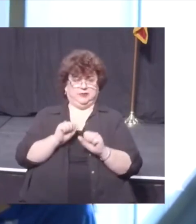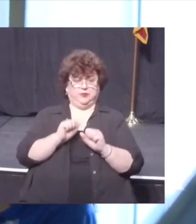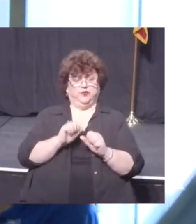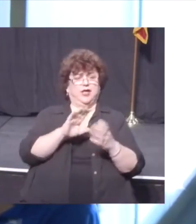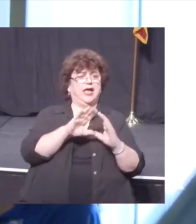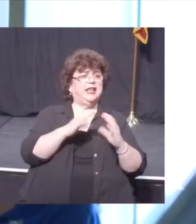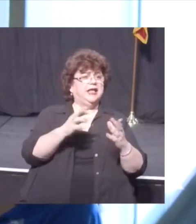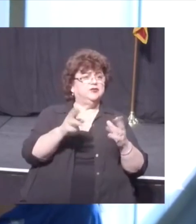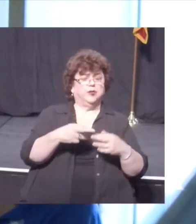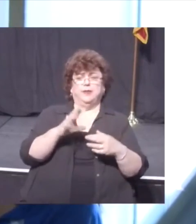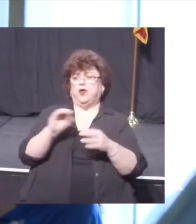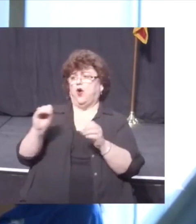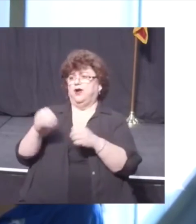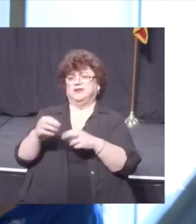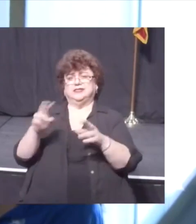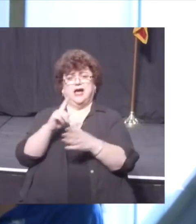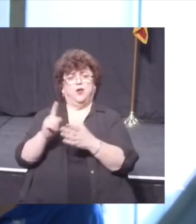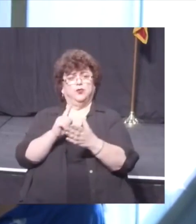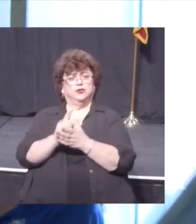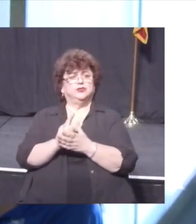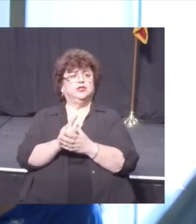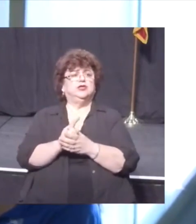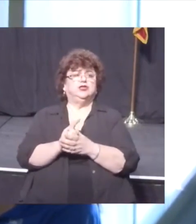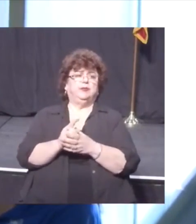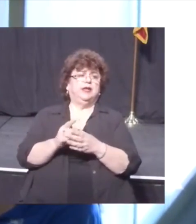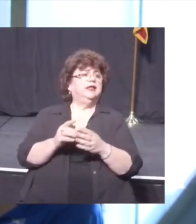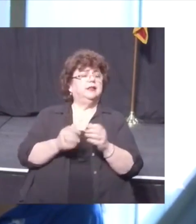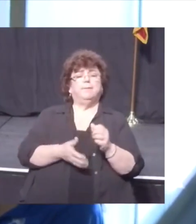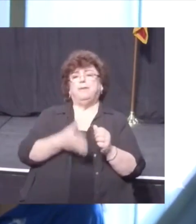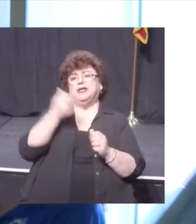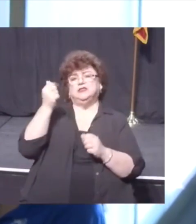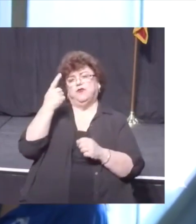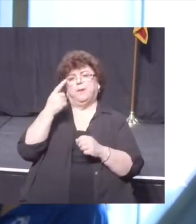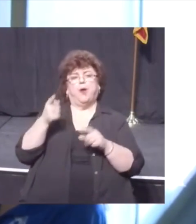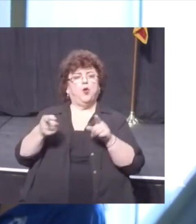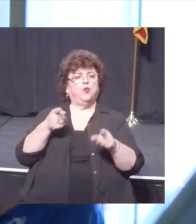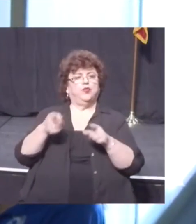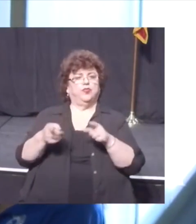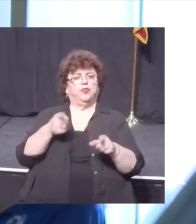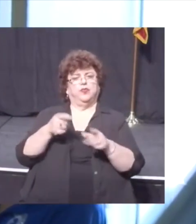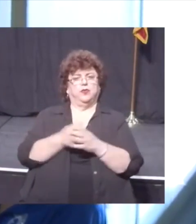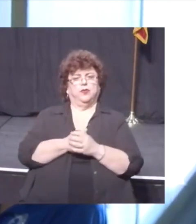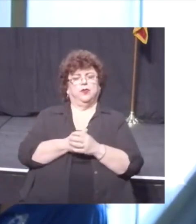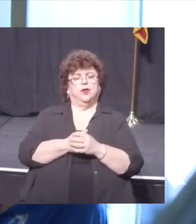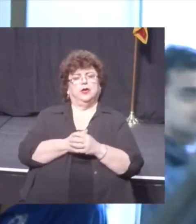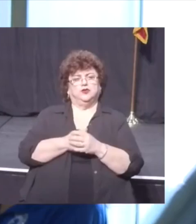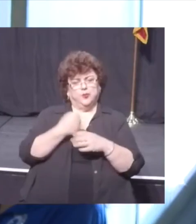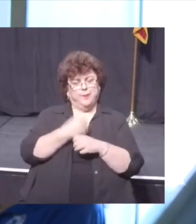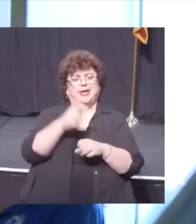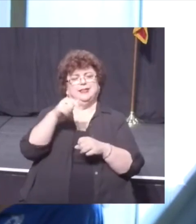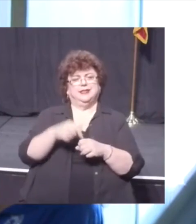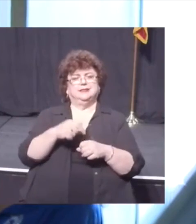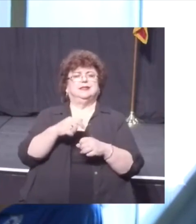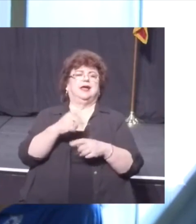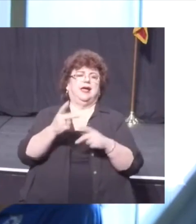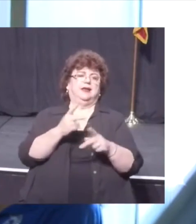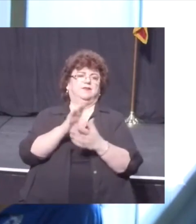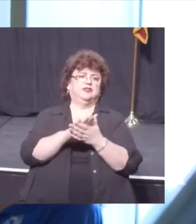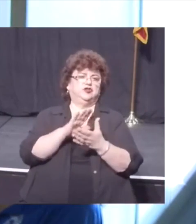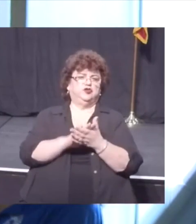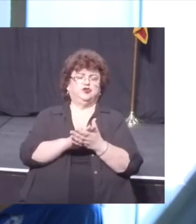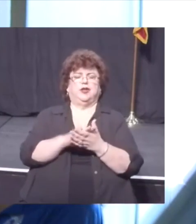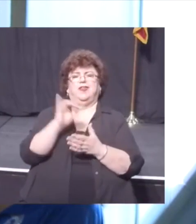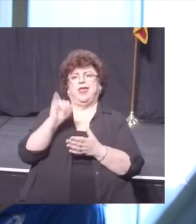the office hours and everything else to be the most fruitful for both sides in that, and to make this the kind of institution that